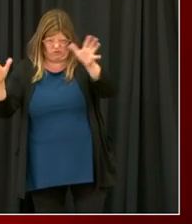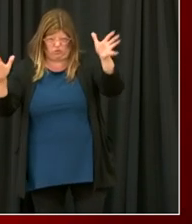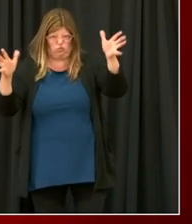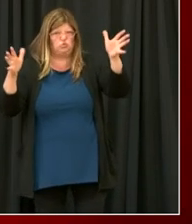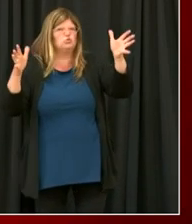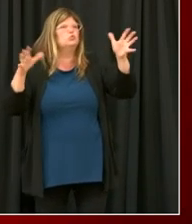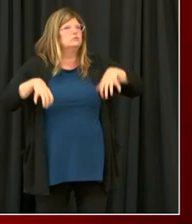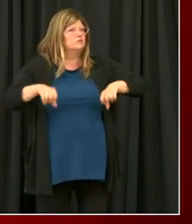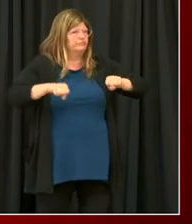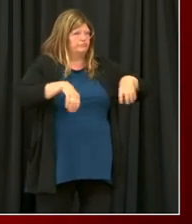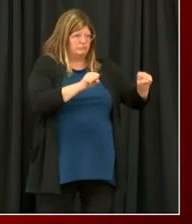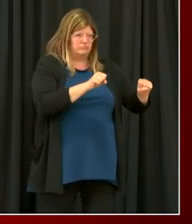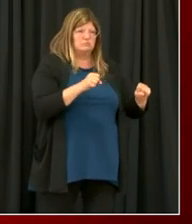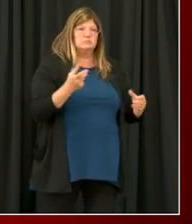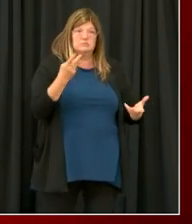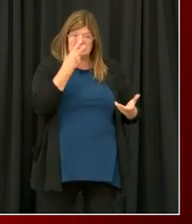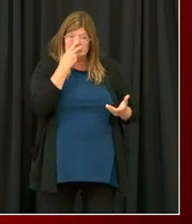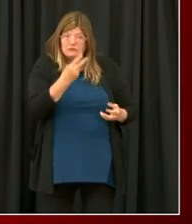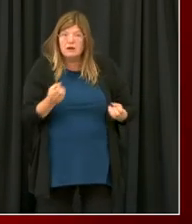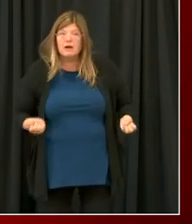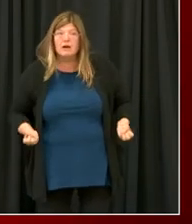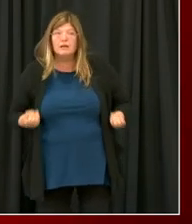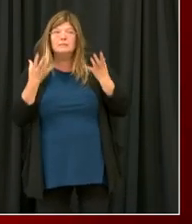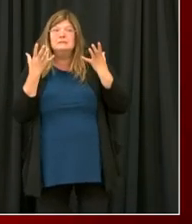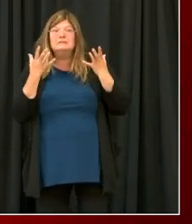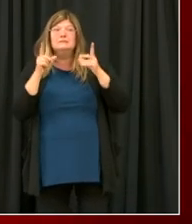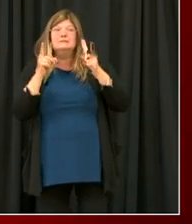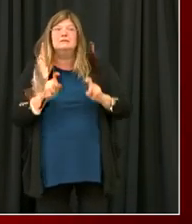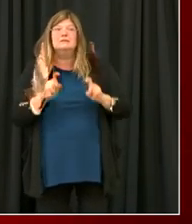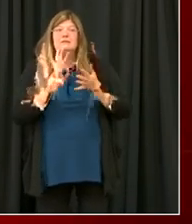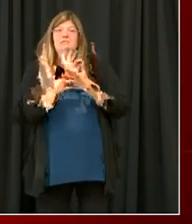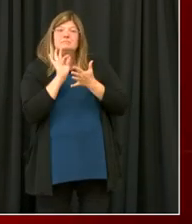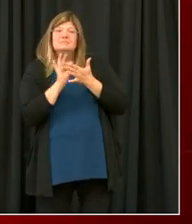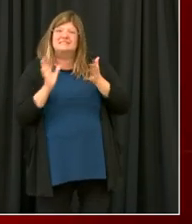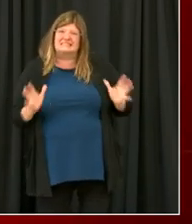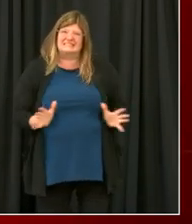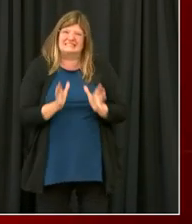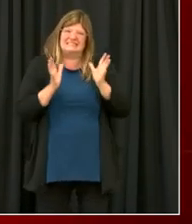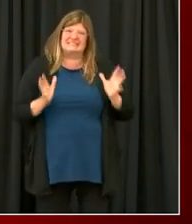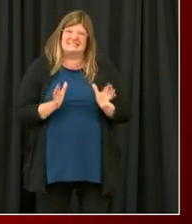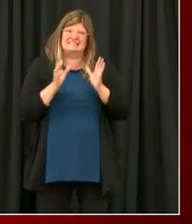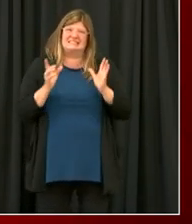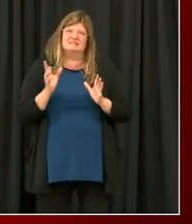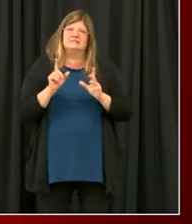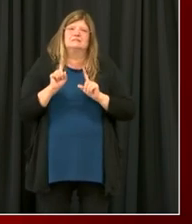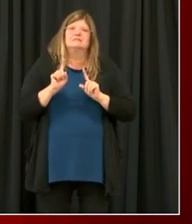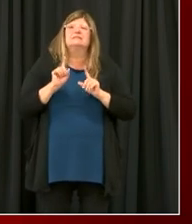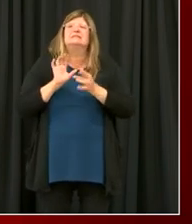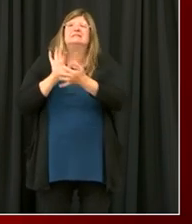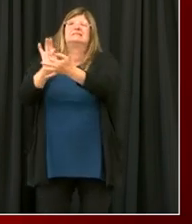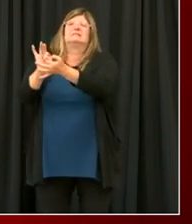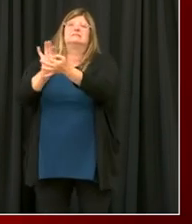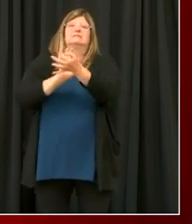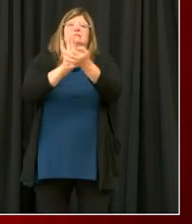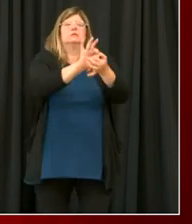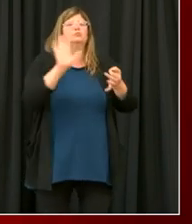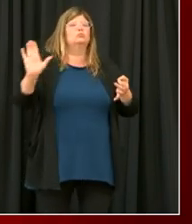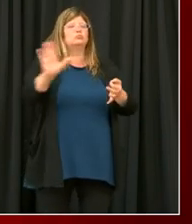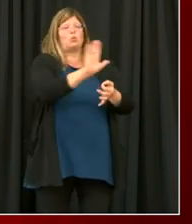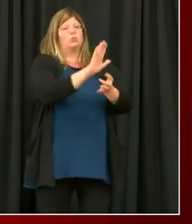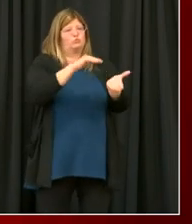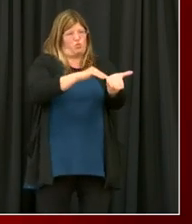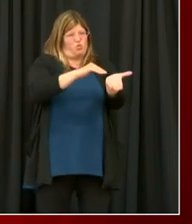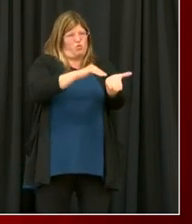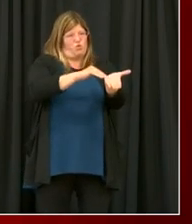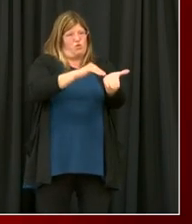the number of publicly supported testing options, we want people to be connected to their healthcare provider, and we have done that type of communication